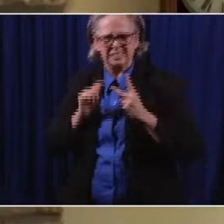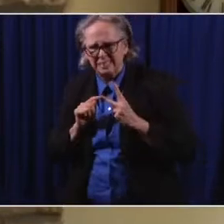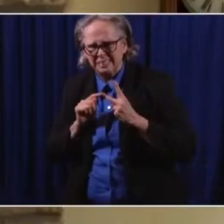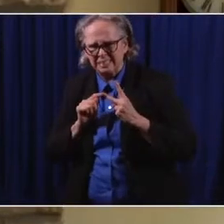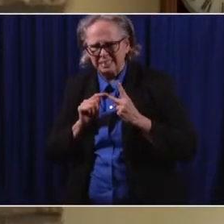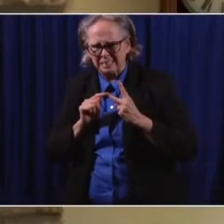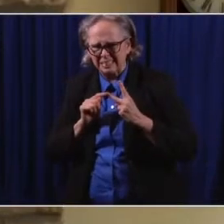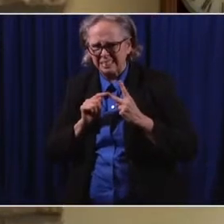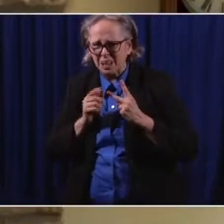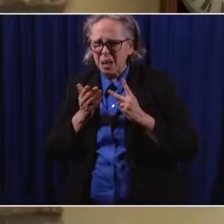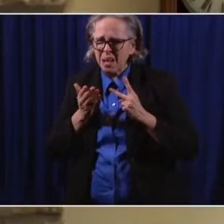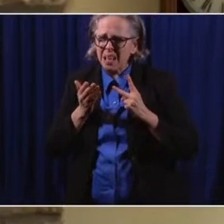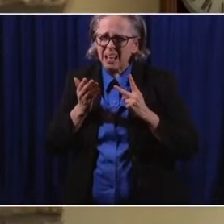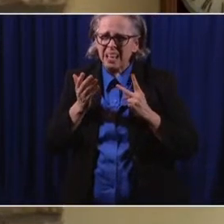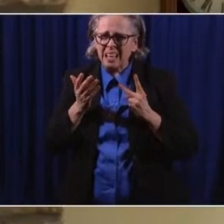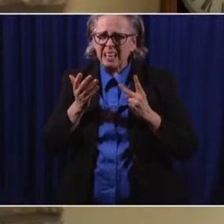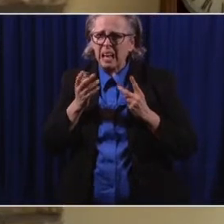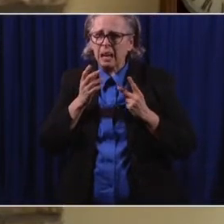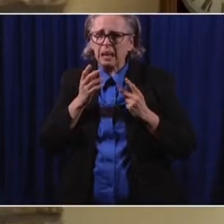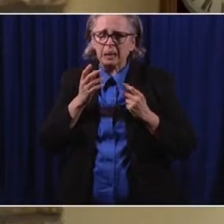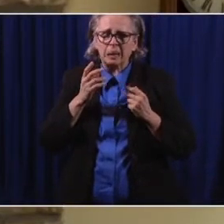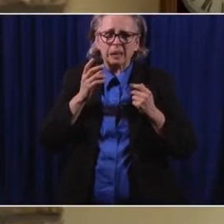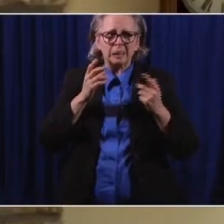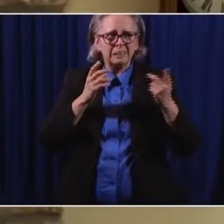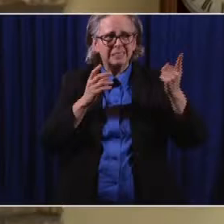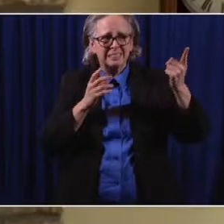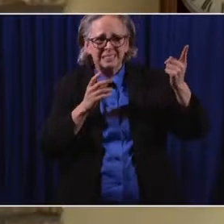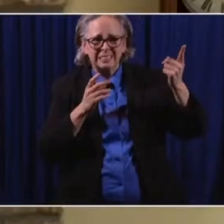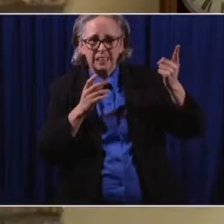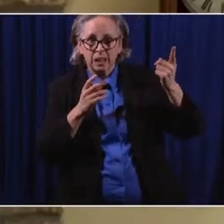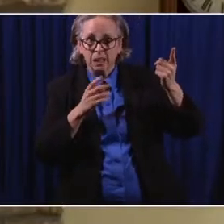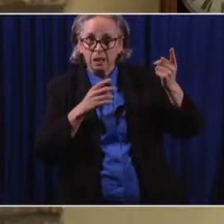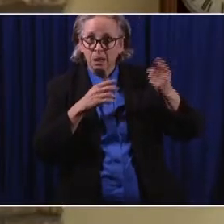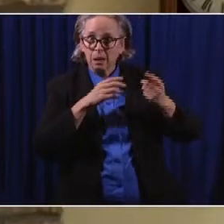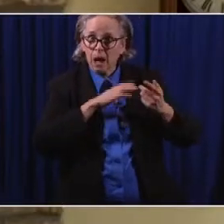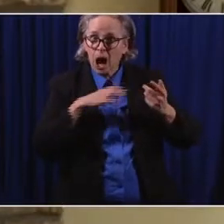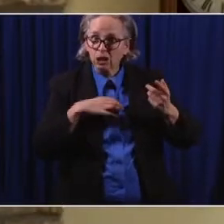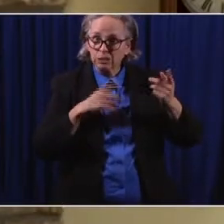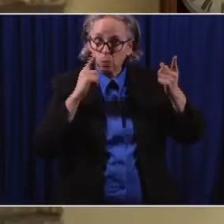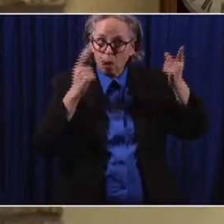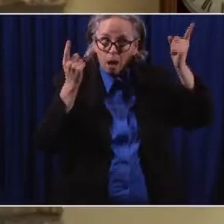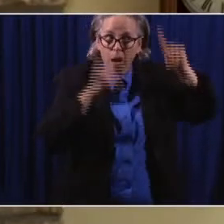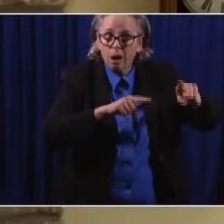what Congress is going to do, and whether or not Congress is going to,